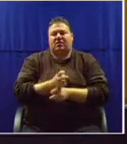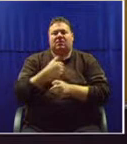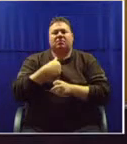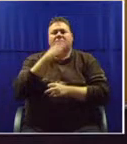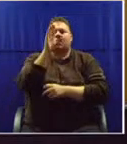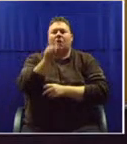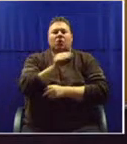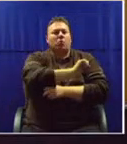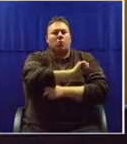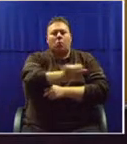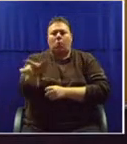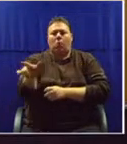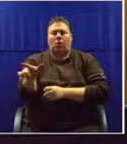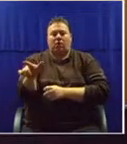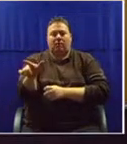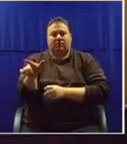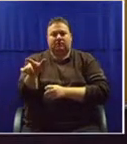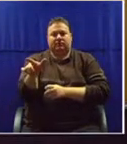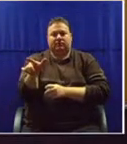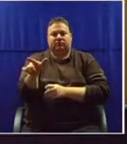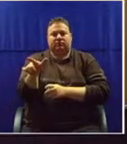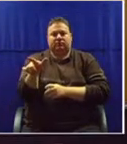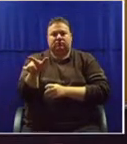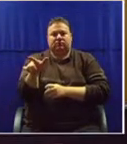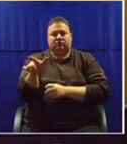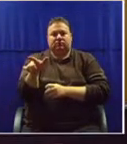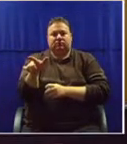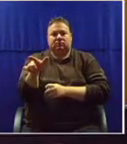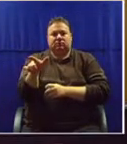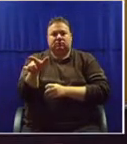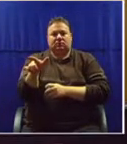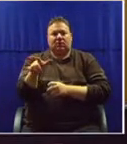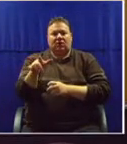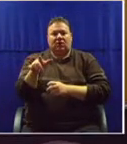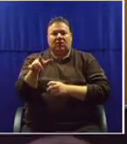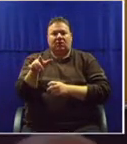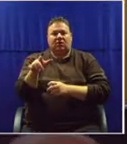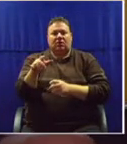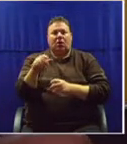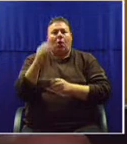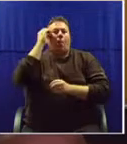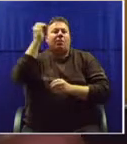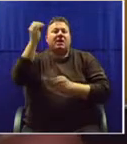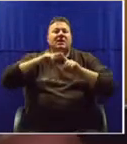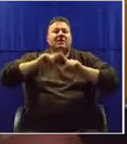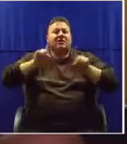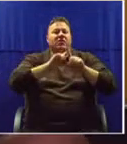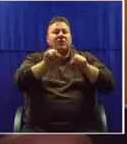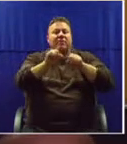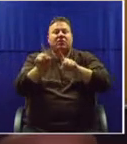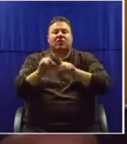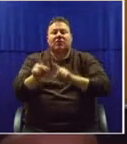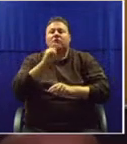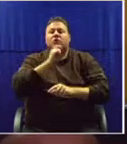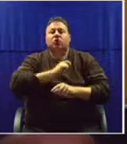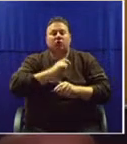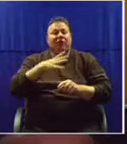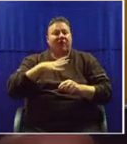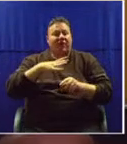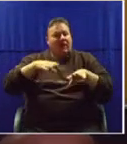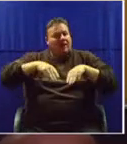us that with all the differences we may be having, but it is important for us to